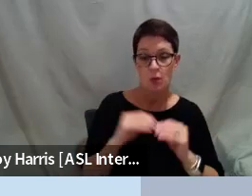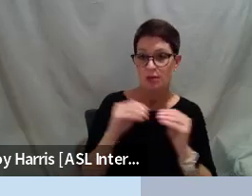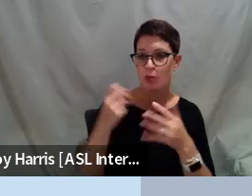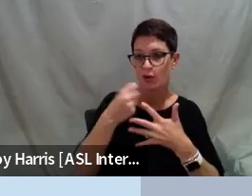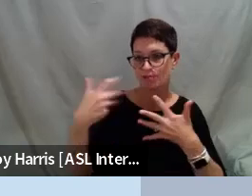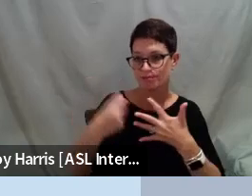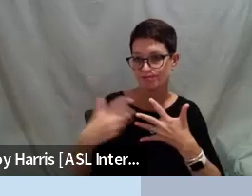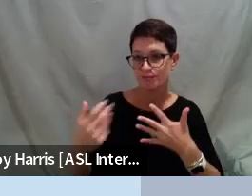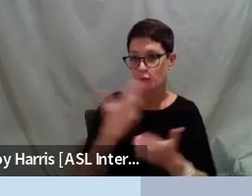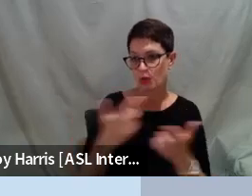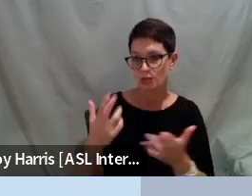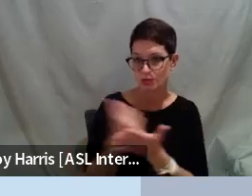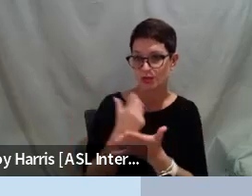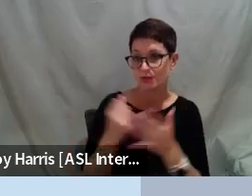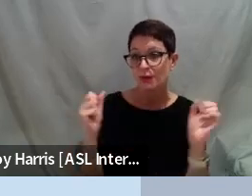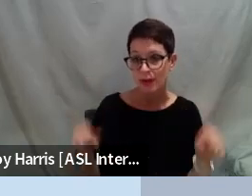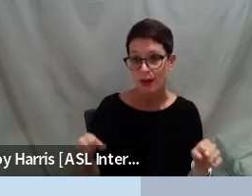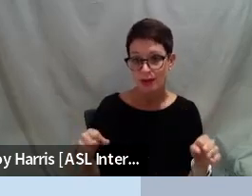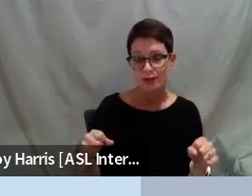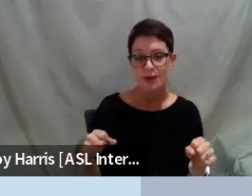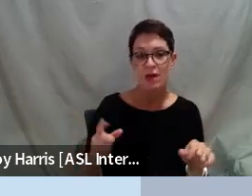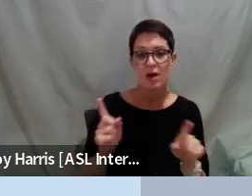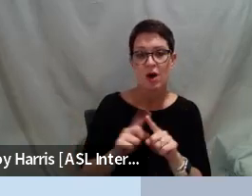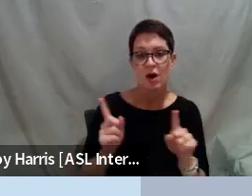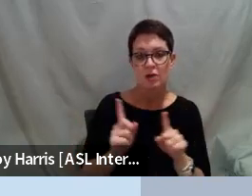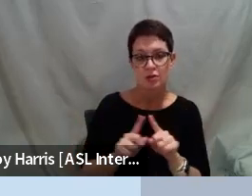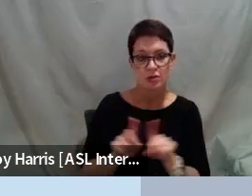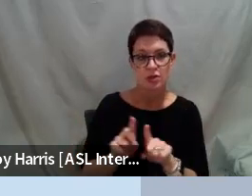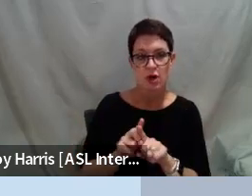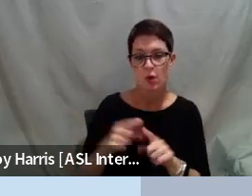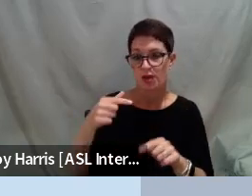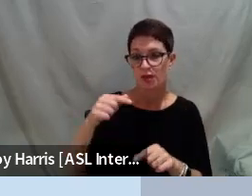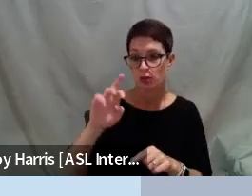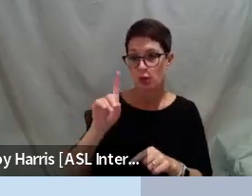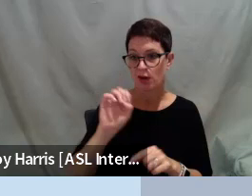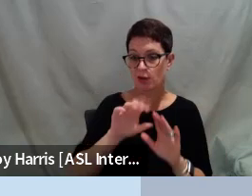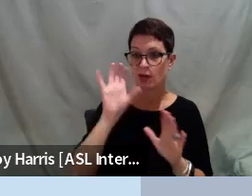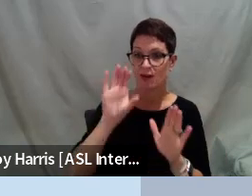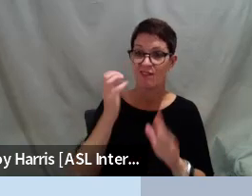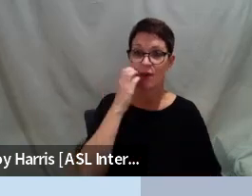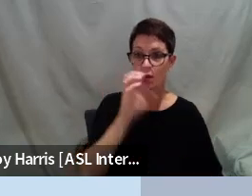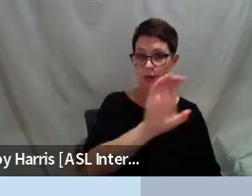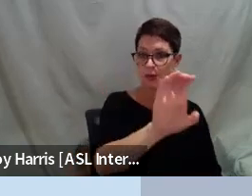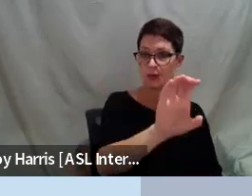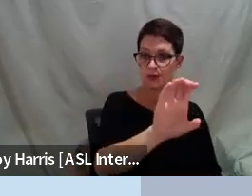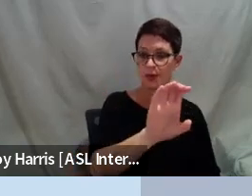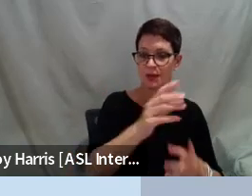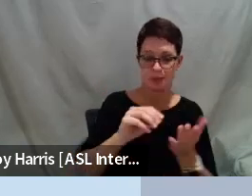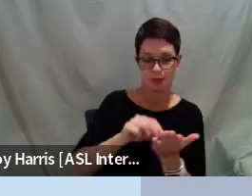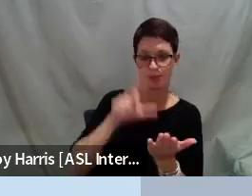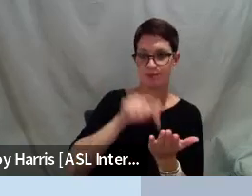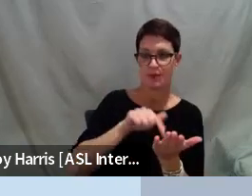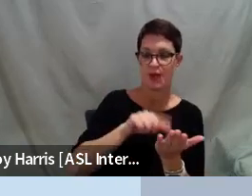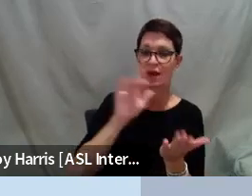resources that they have. You can also scan the QR code to fill out their contact